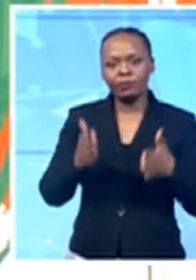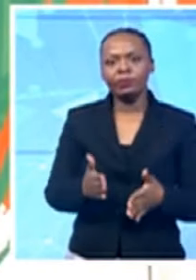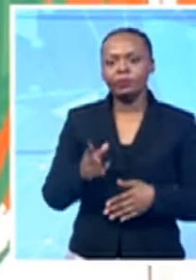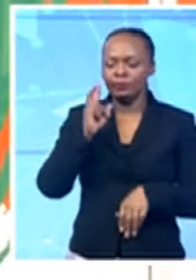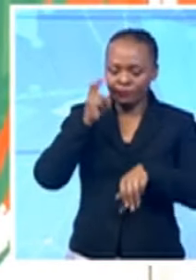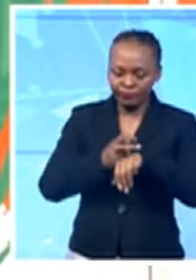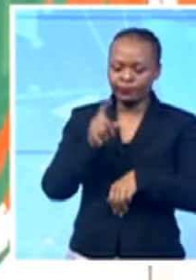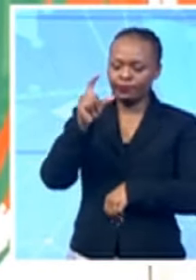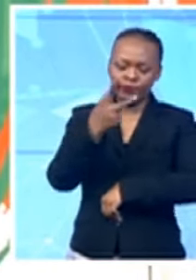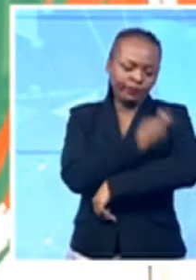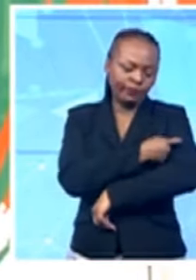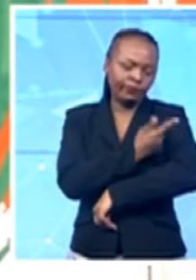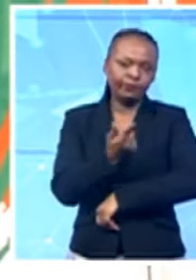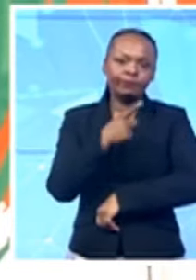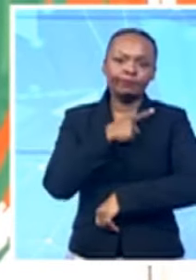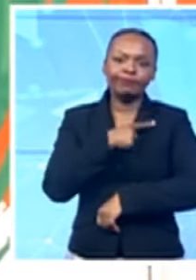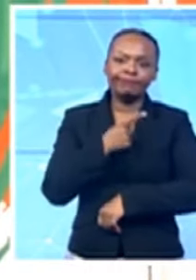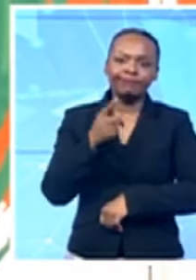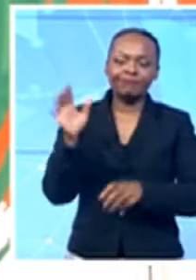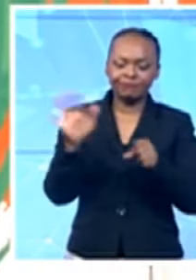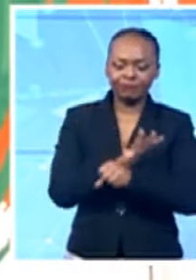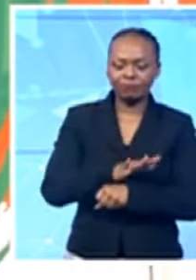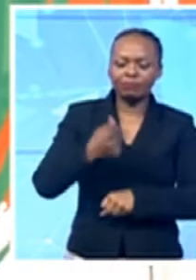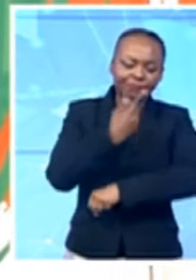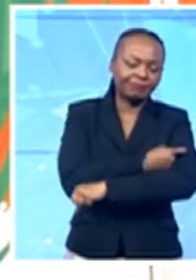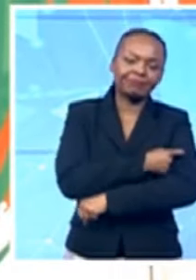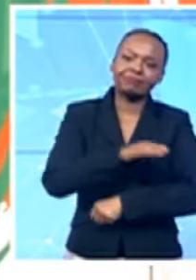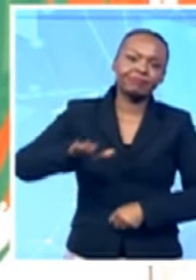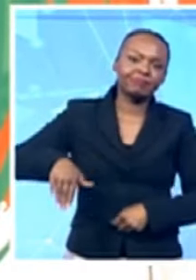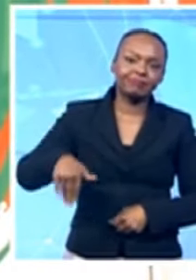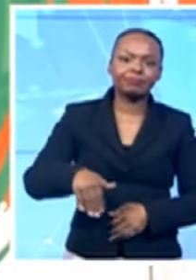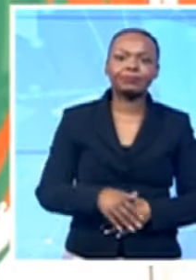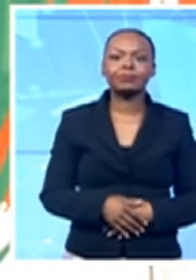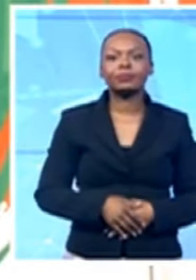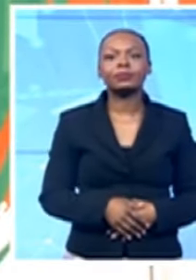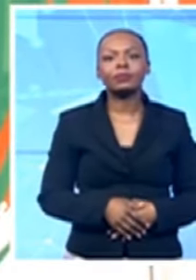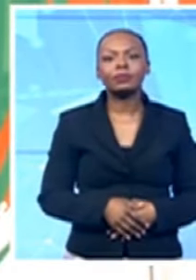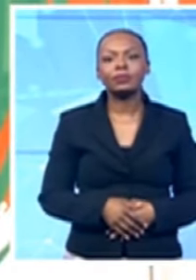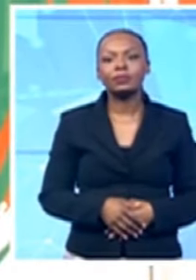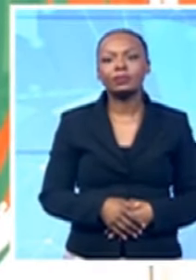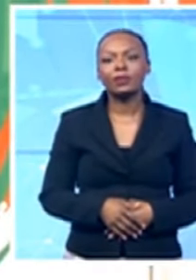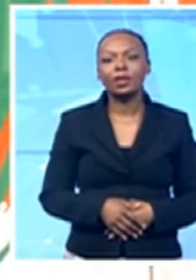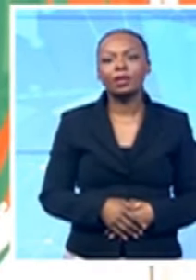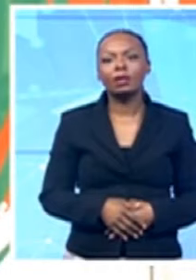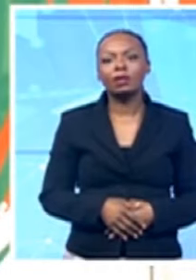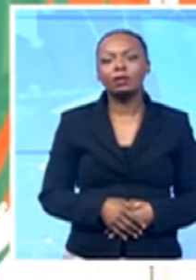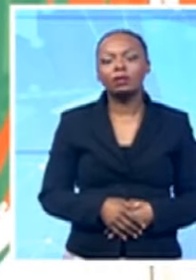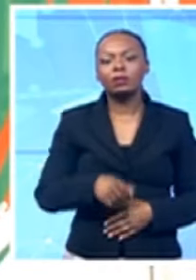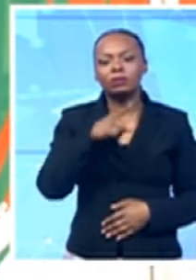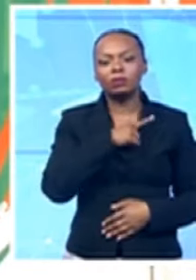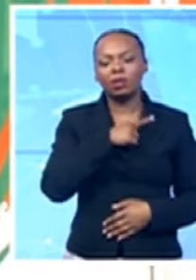that, provincial authorities are actually rushing to, vaccinate other sectors of the population